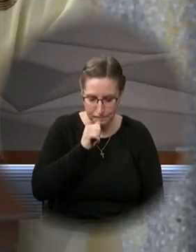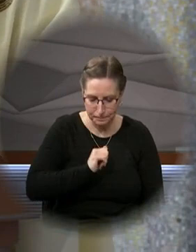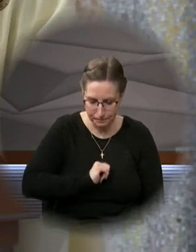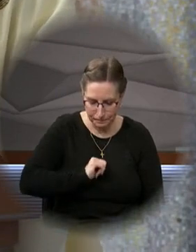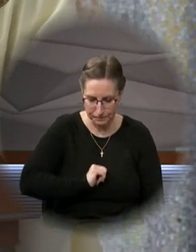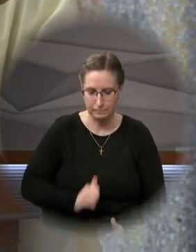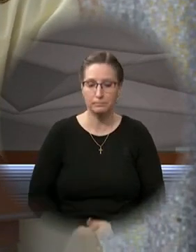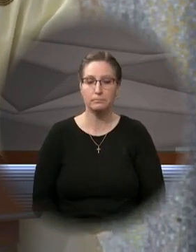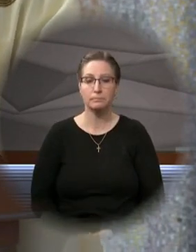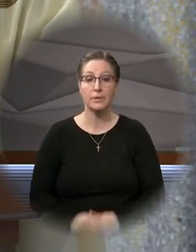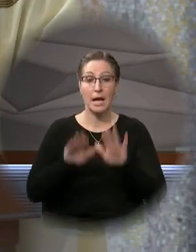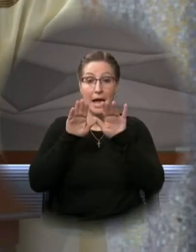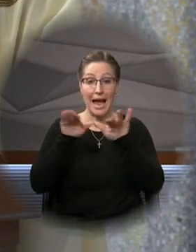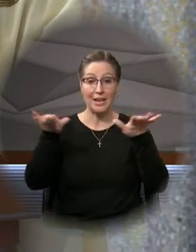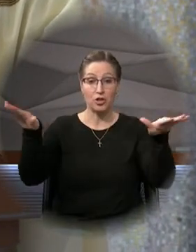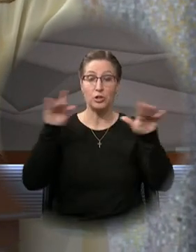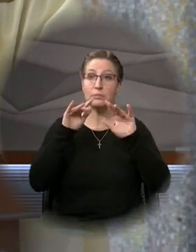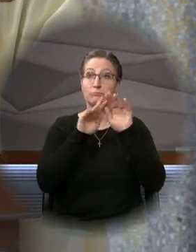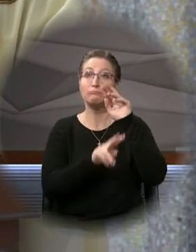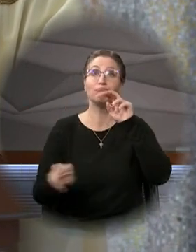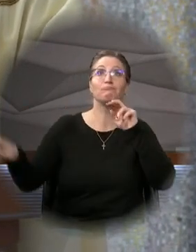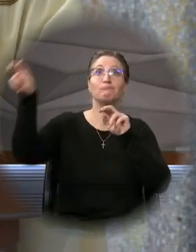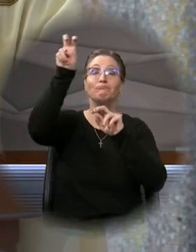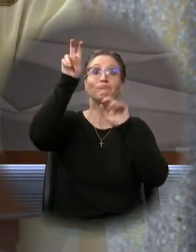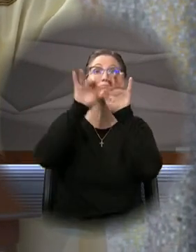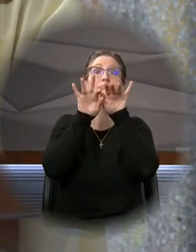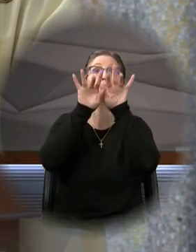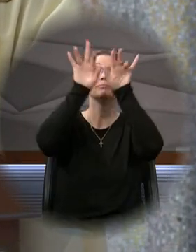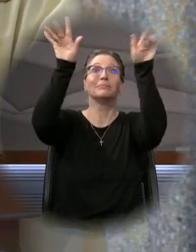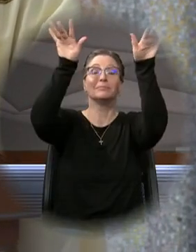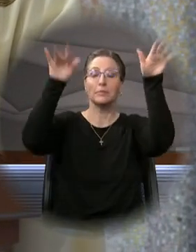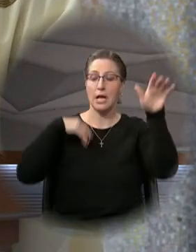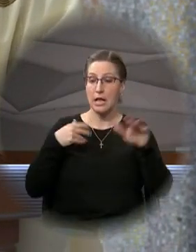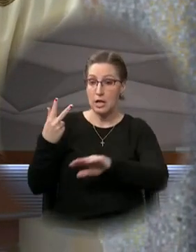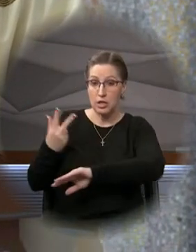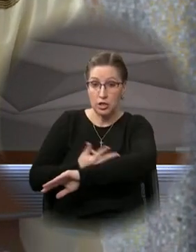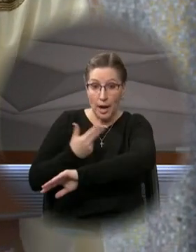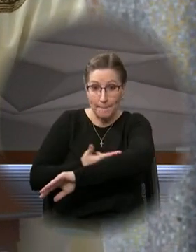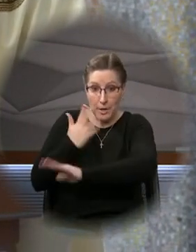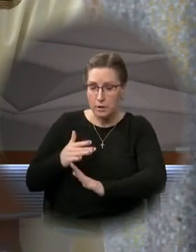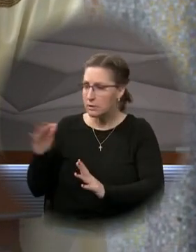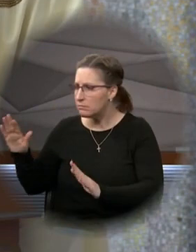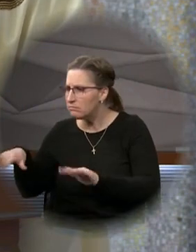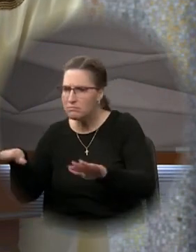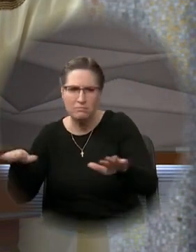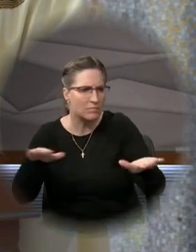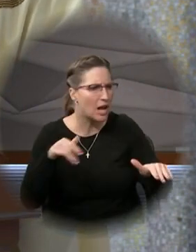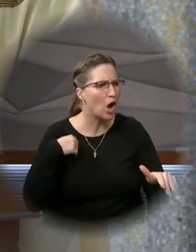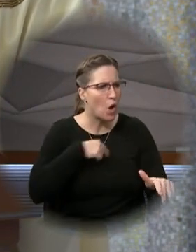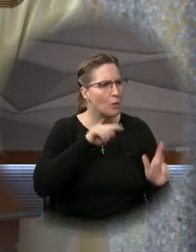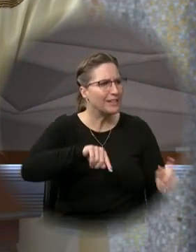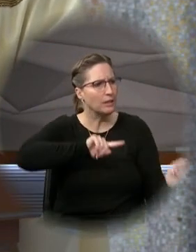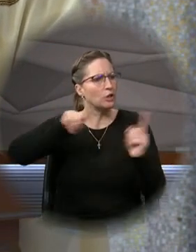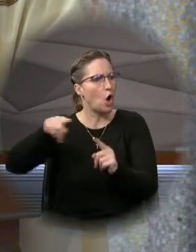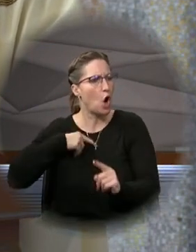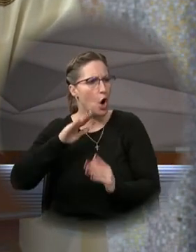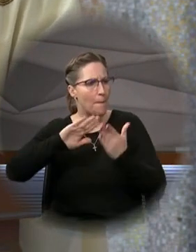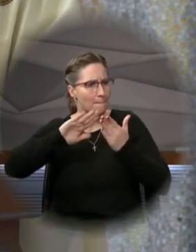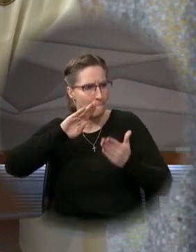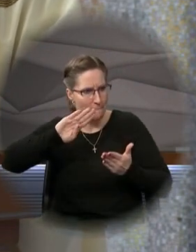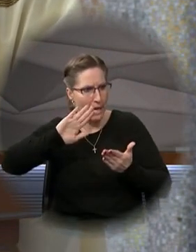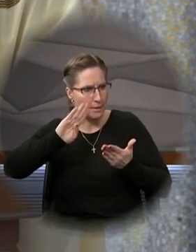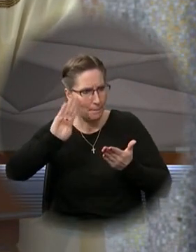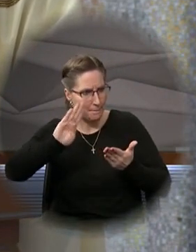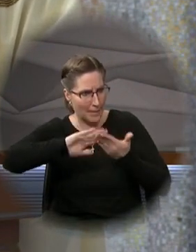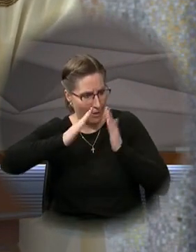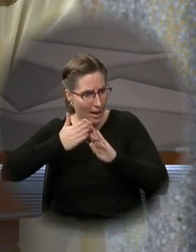When the angels went away from them to heaven, the shepherds said to one another, "Let us go then to Bethlehem to see these things that